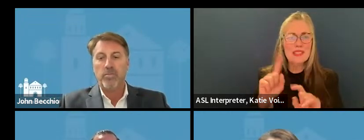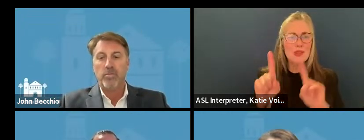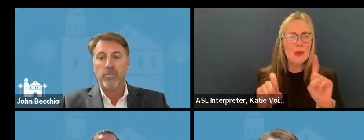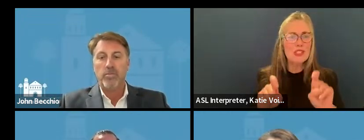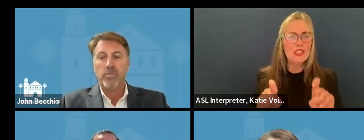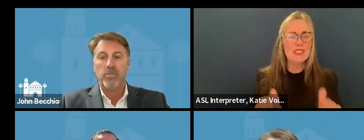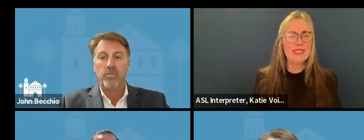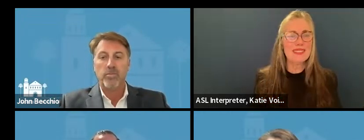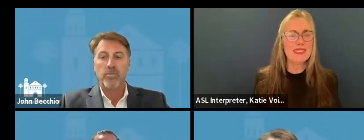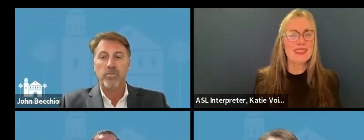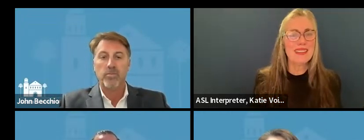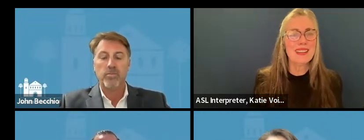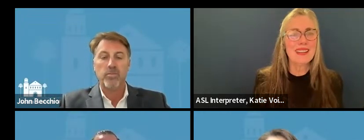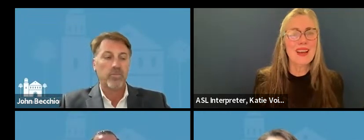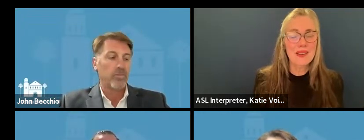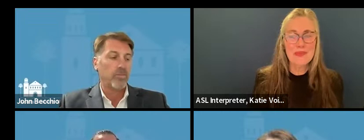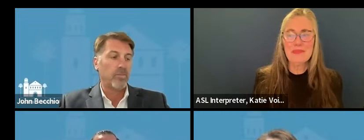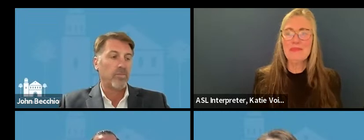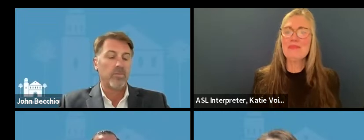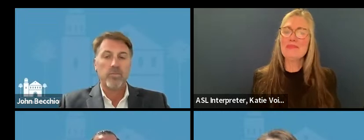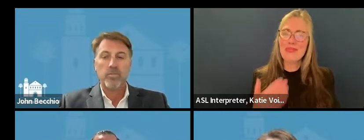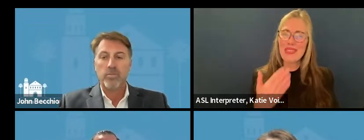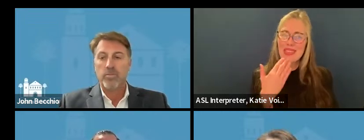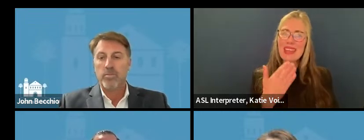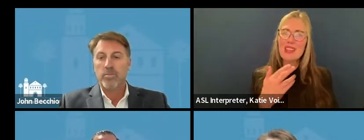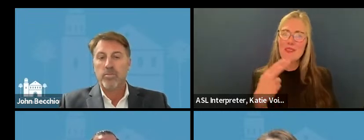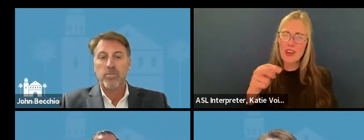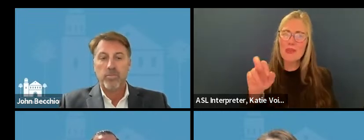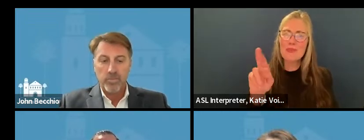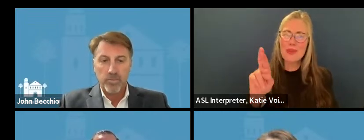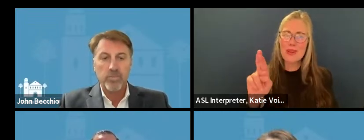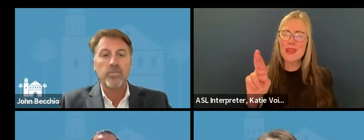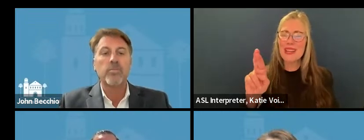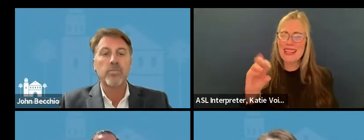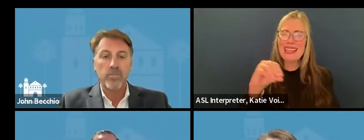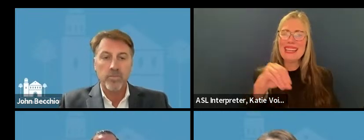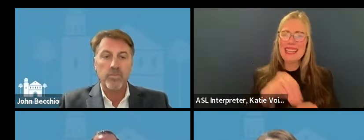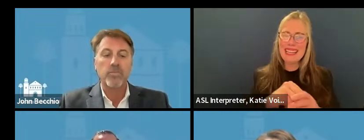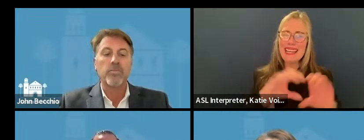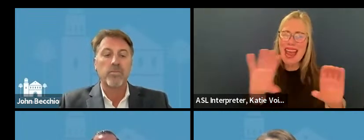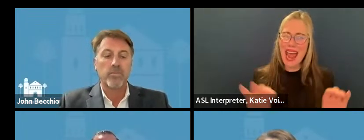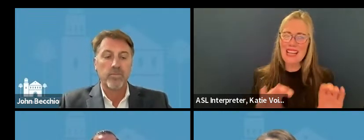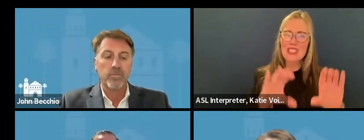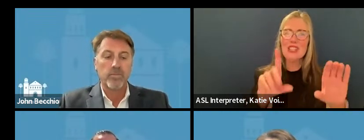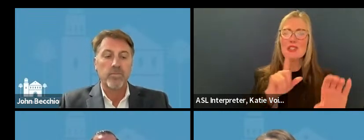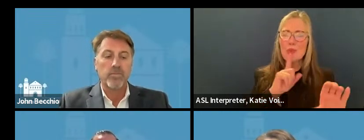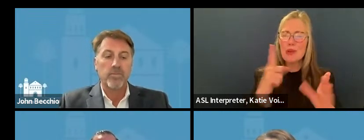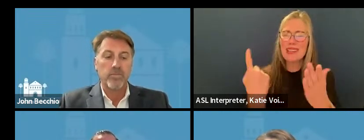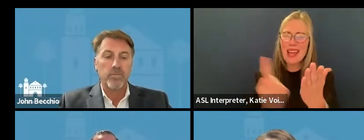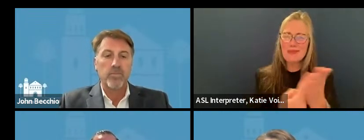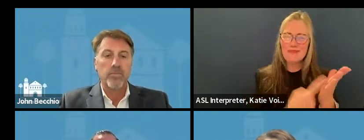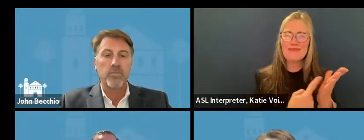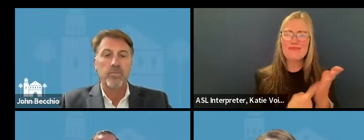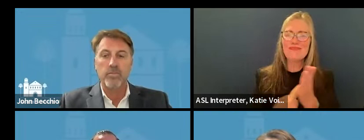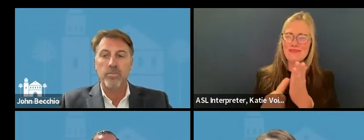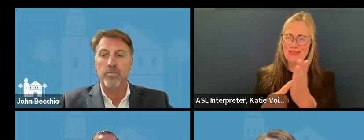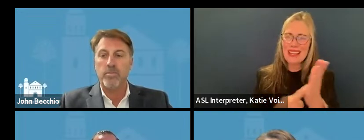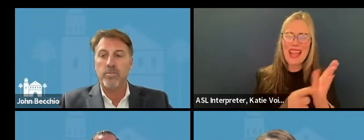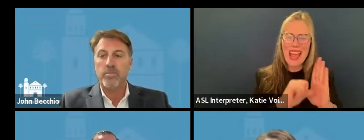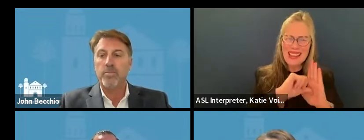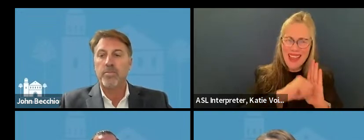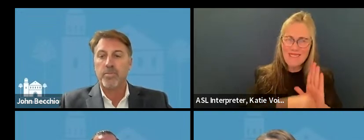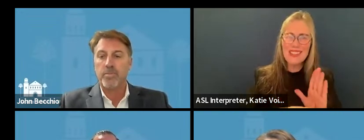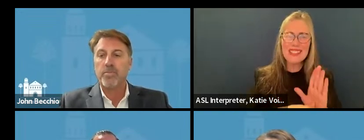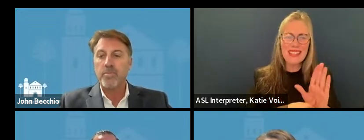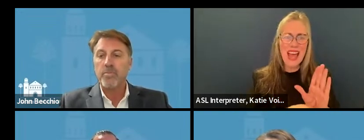Sina, I just want to add, thank you so much for having the human resource report in the action agenda so we can really talk about that and elevate what's going on. One